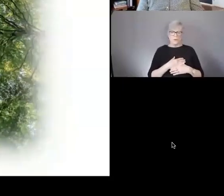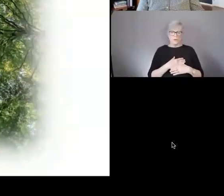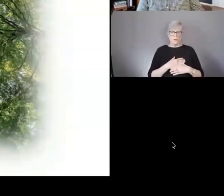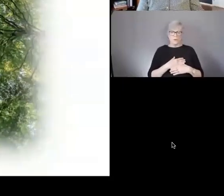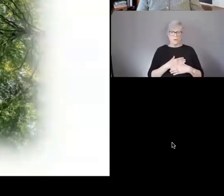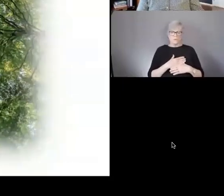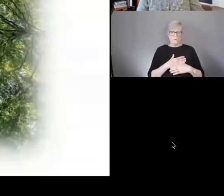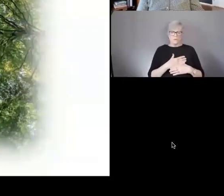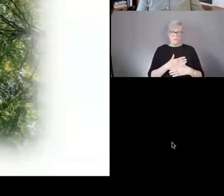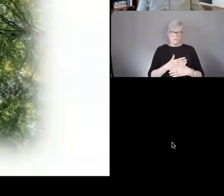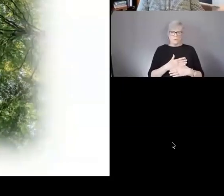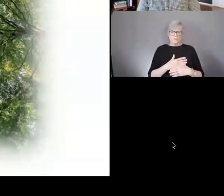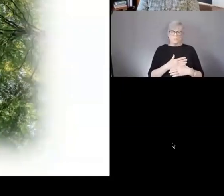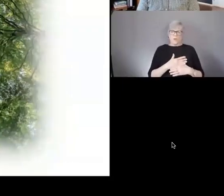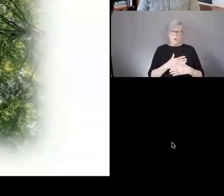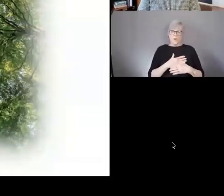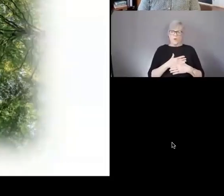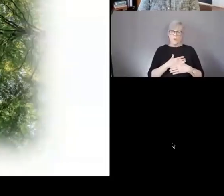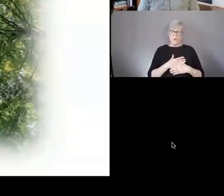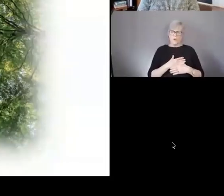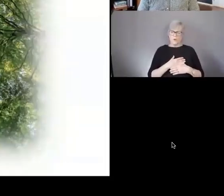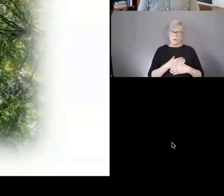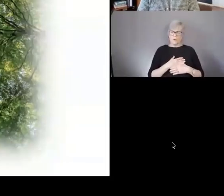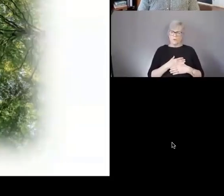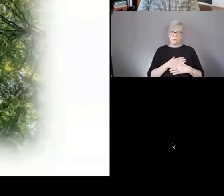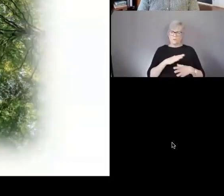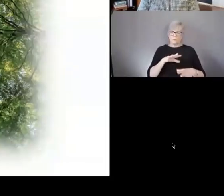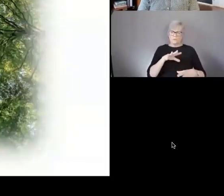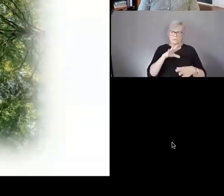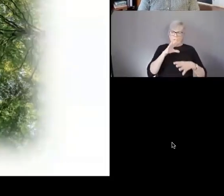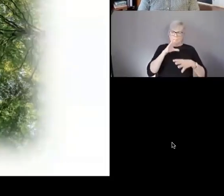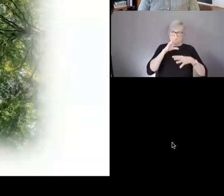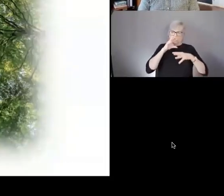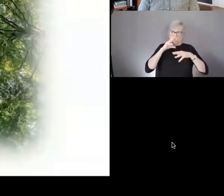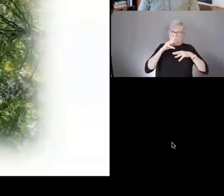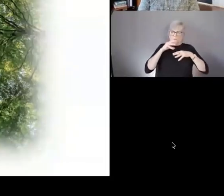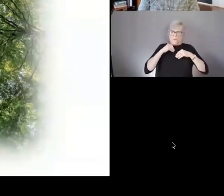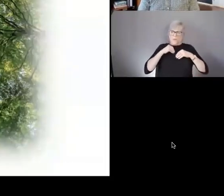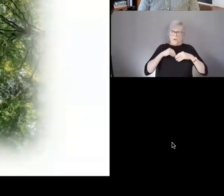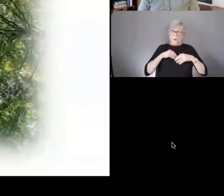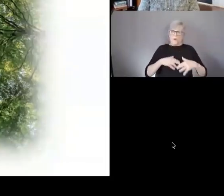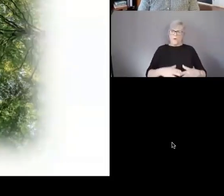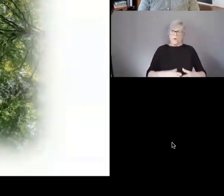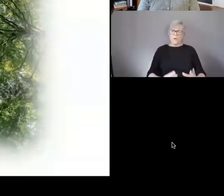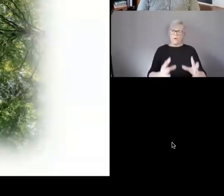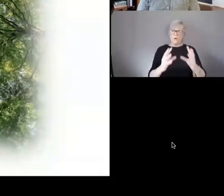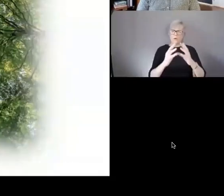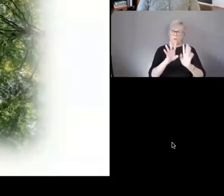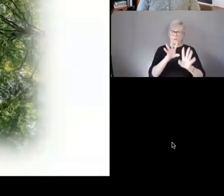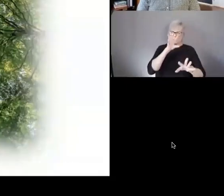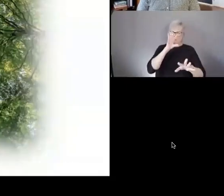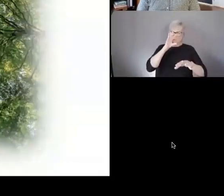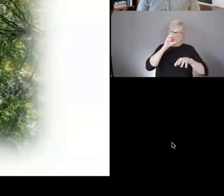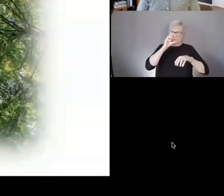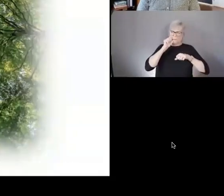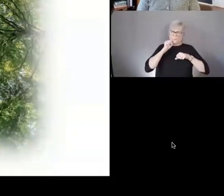And as you take a deep breath, bring in more oxygen, enlivening your body. As you exhale, have